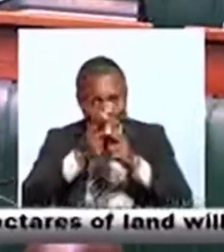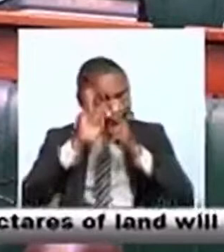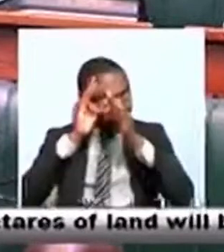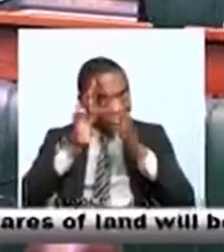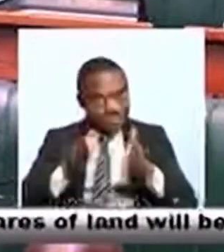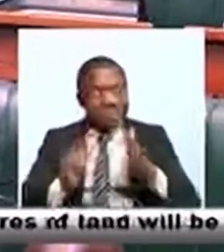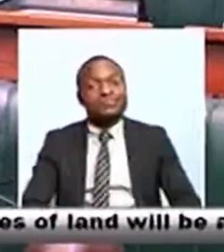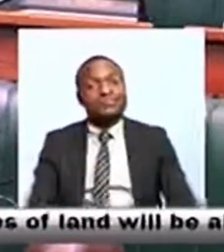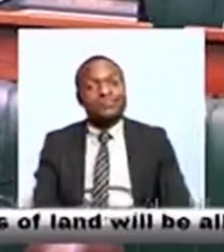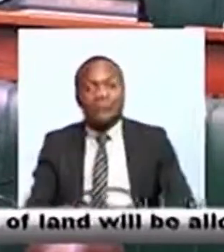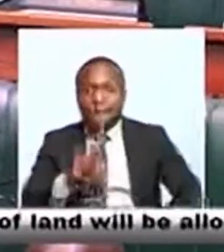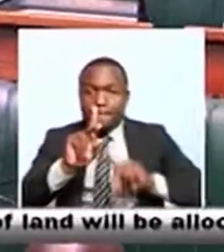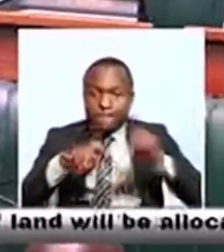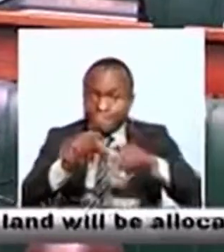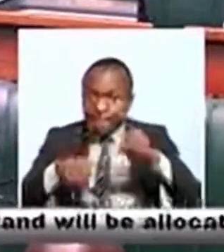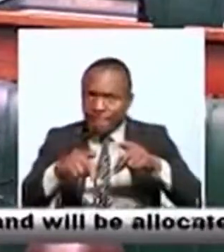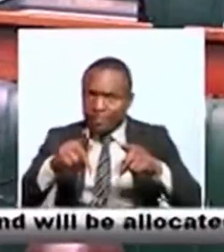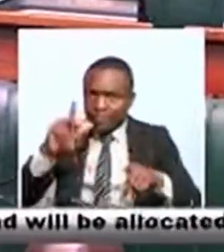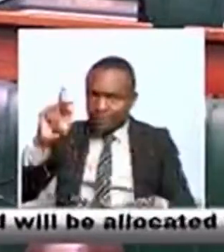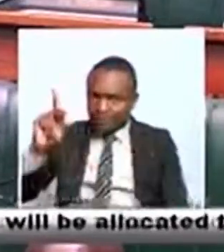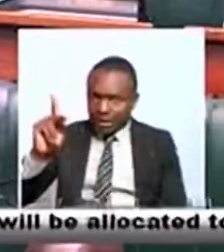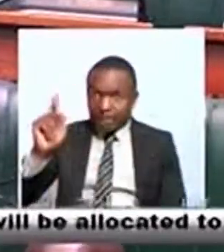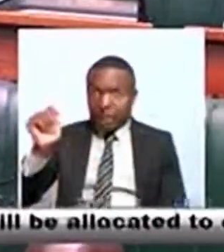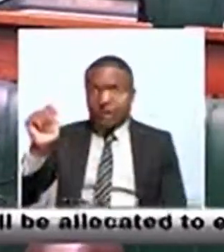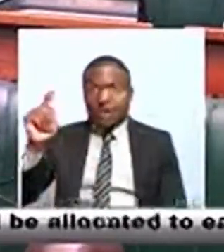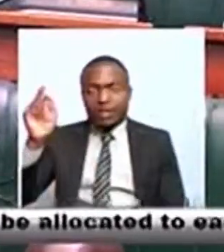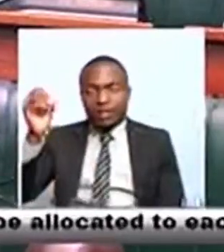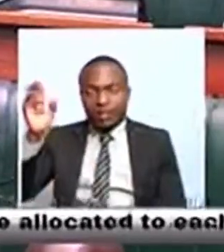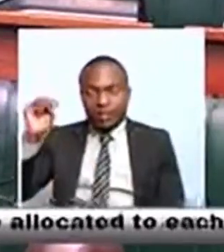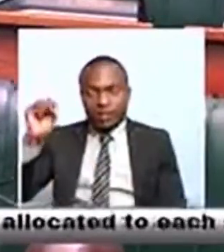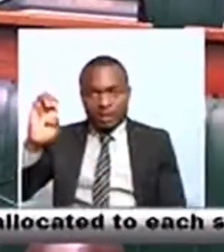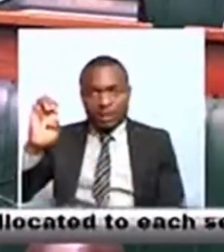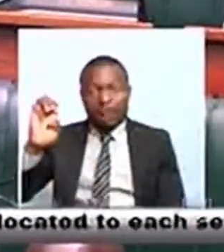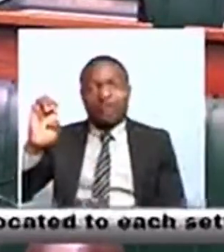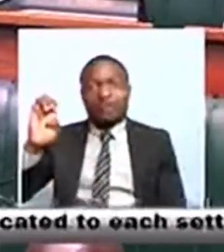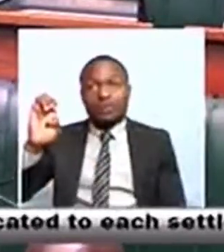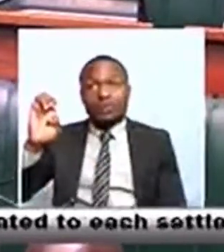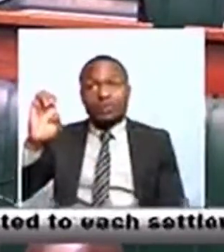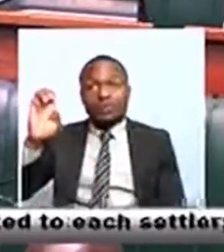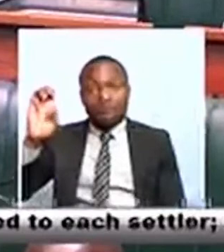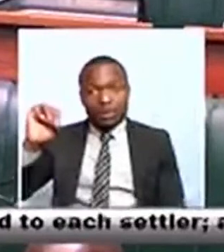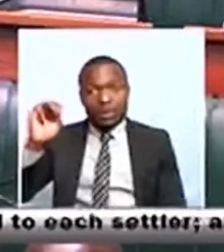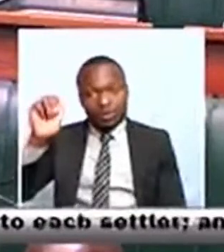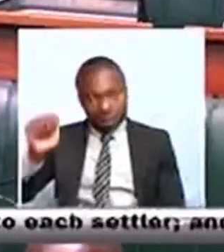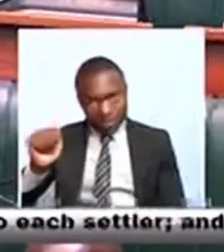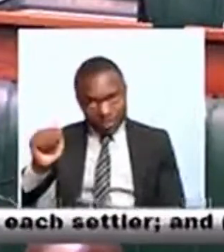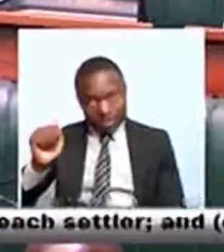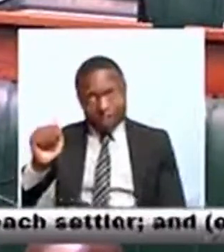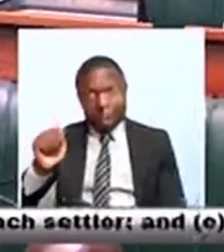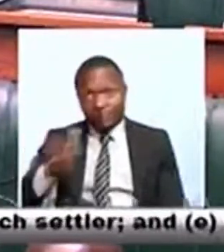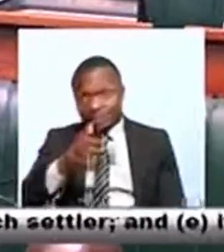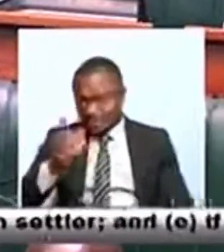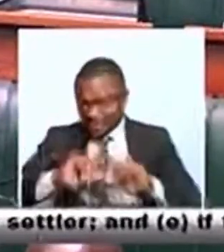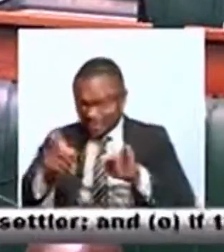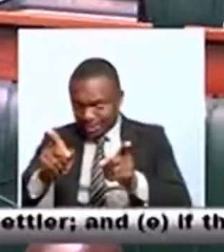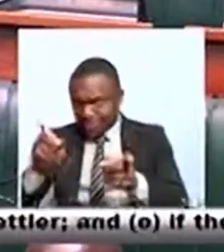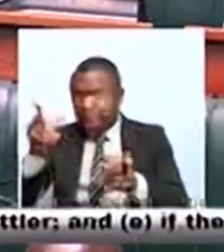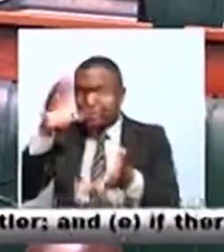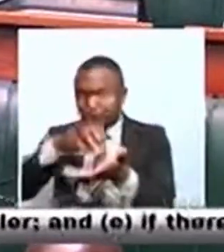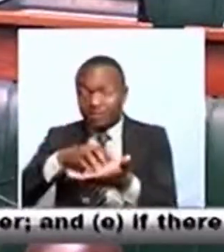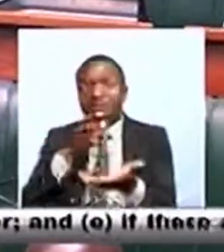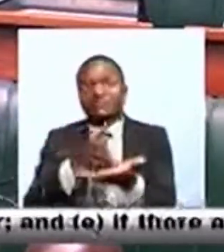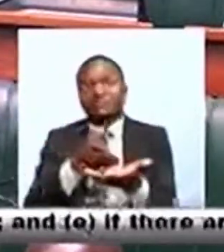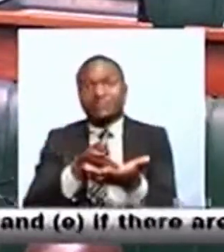that the people of Katoka Mema are a different case. The 6,000 you are referring to is already